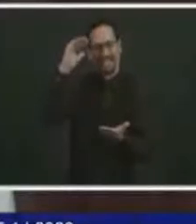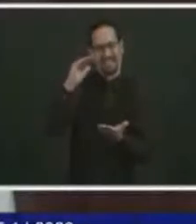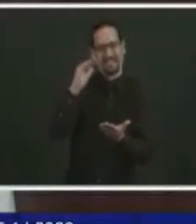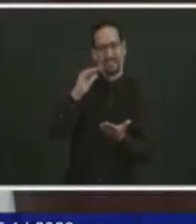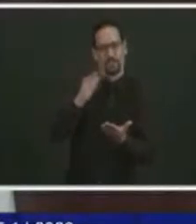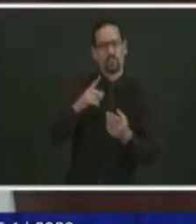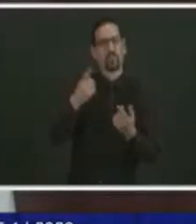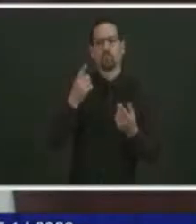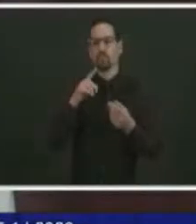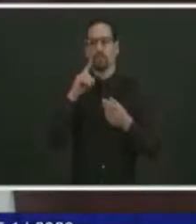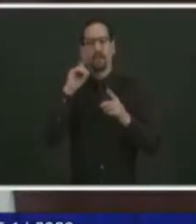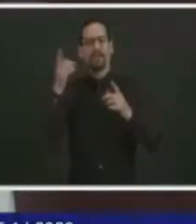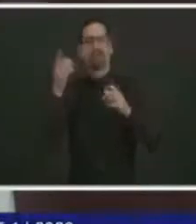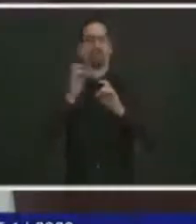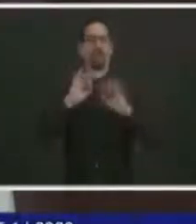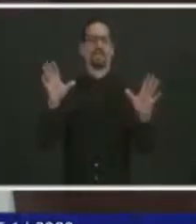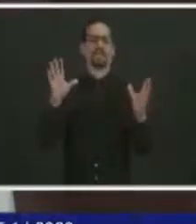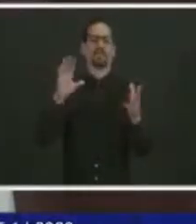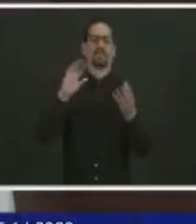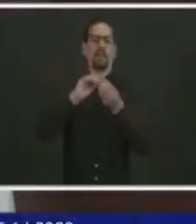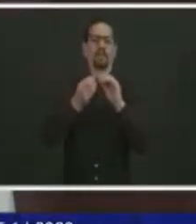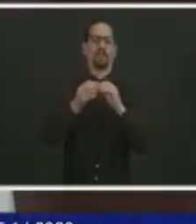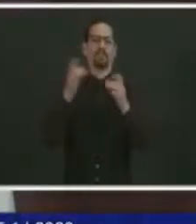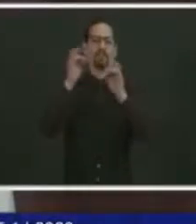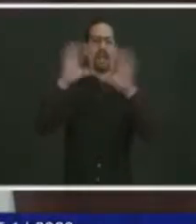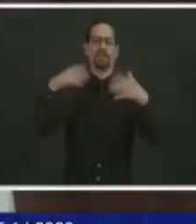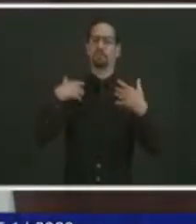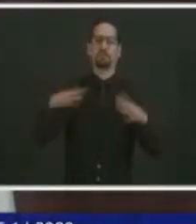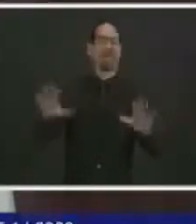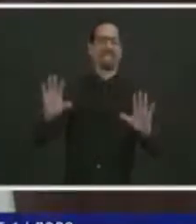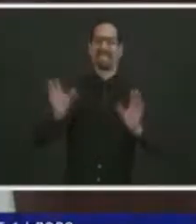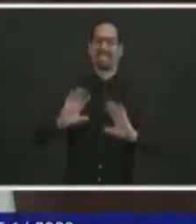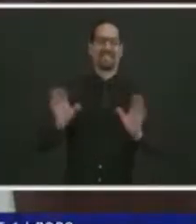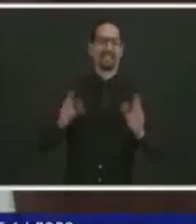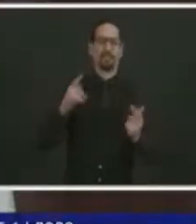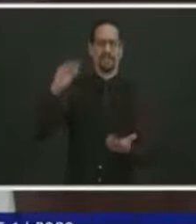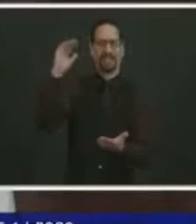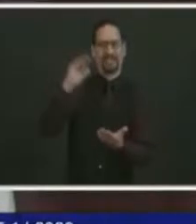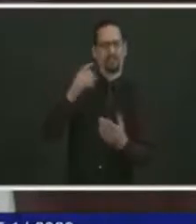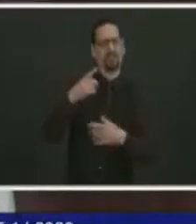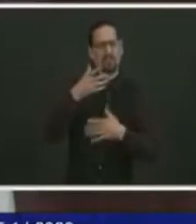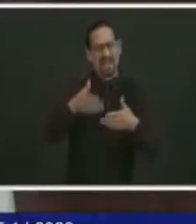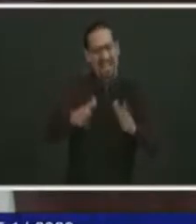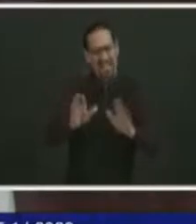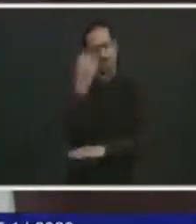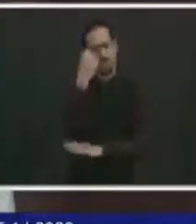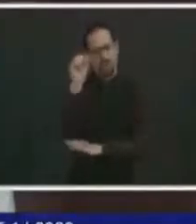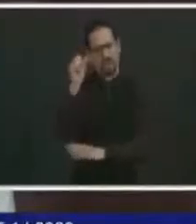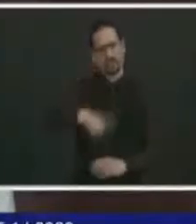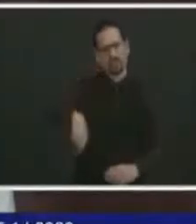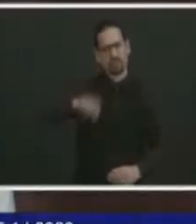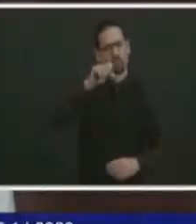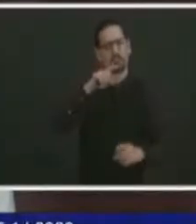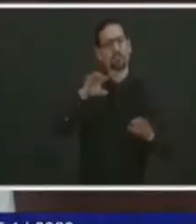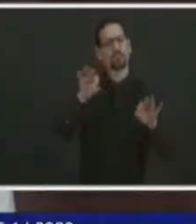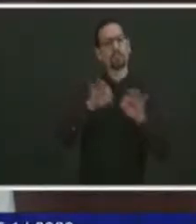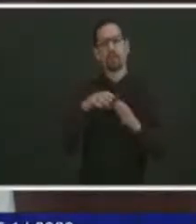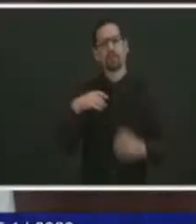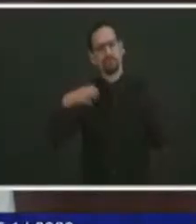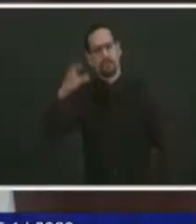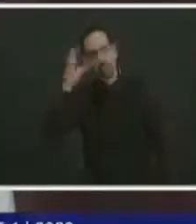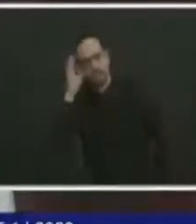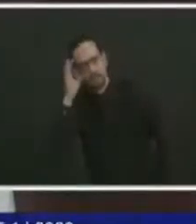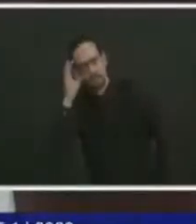and to ratchet up our listening with empathy and